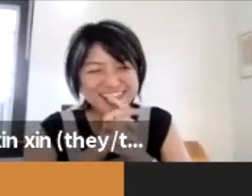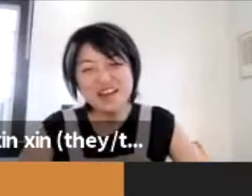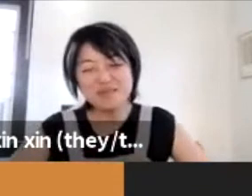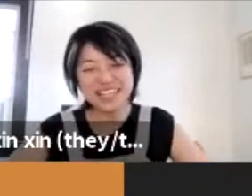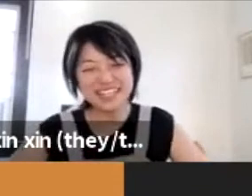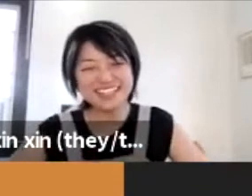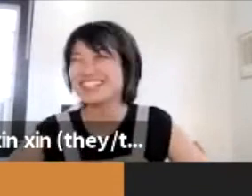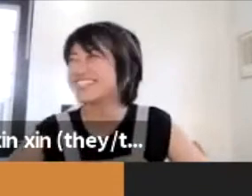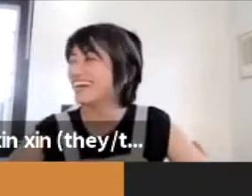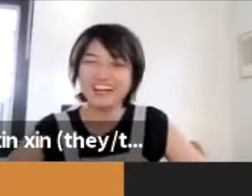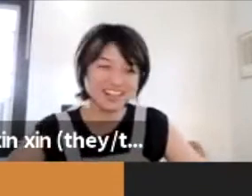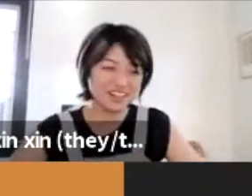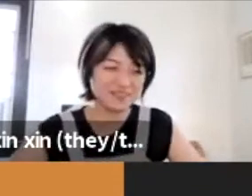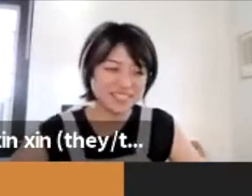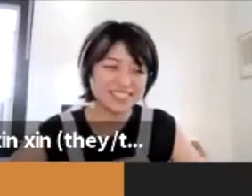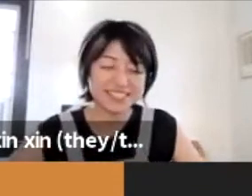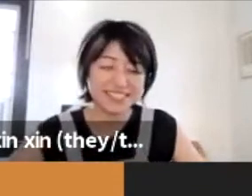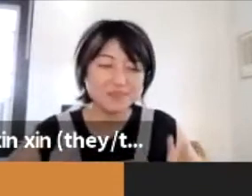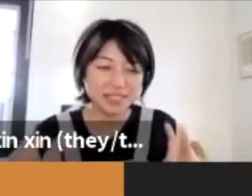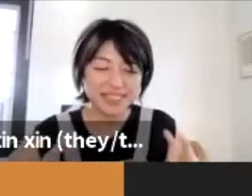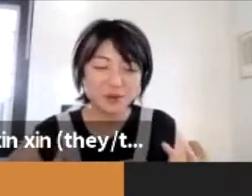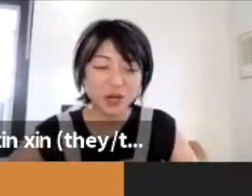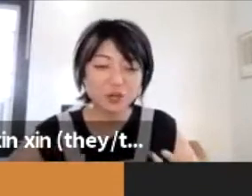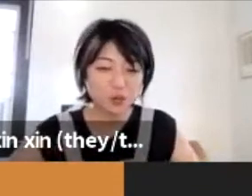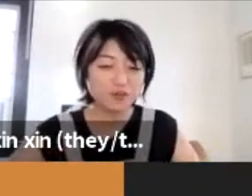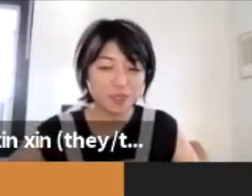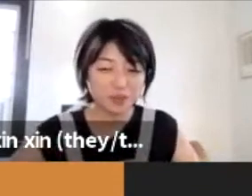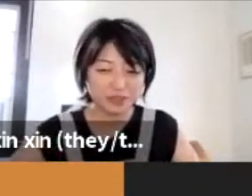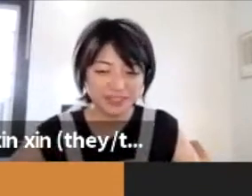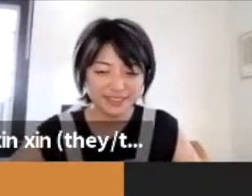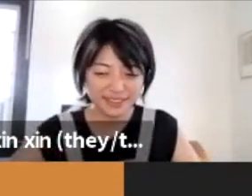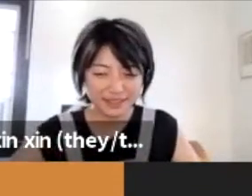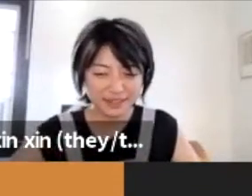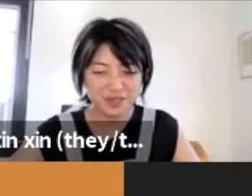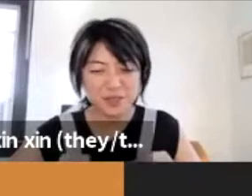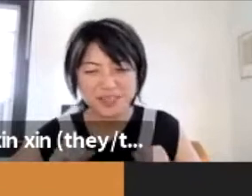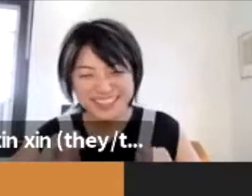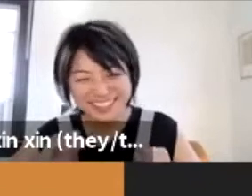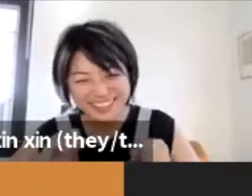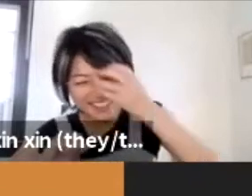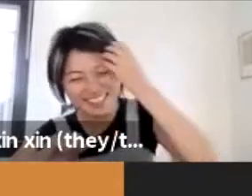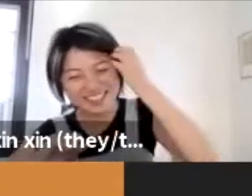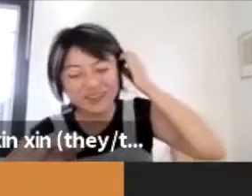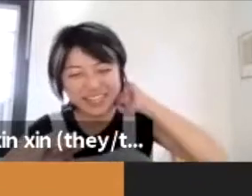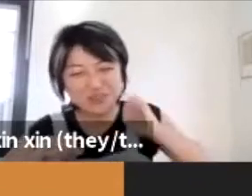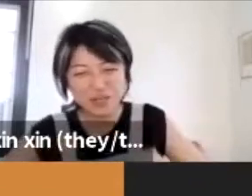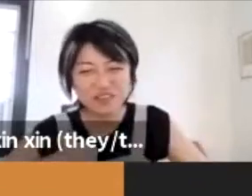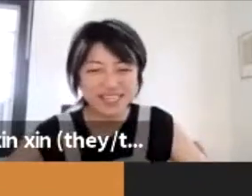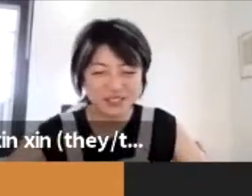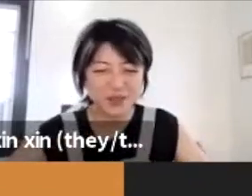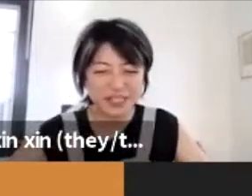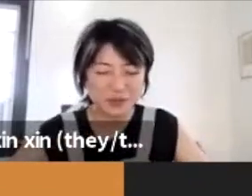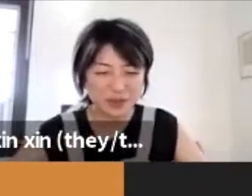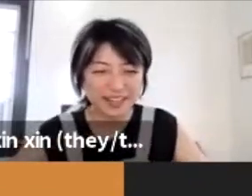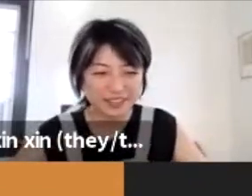helpful, because this place only holds 12 people. So so like, if one of us